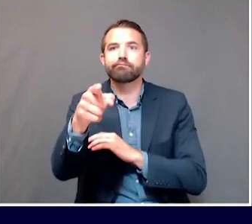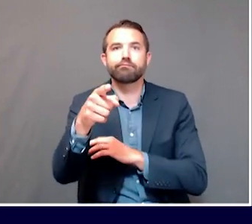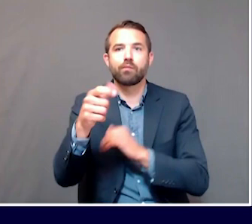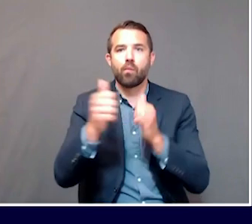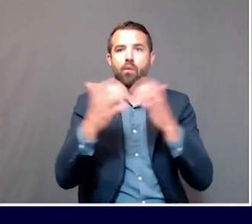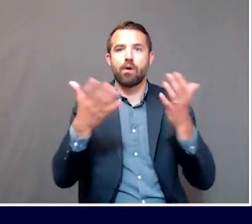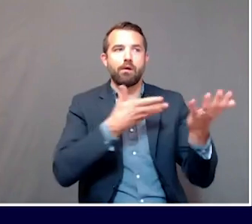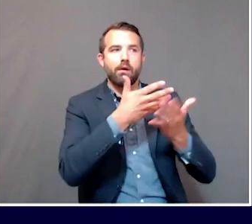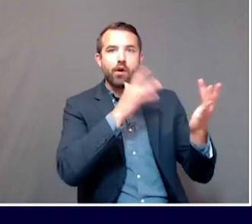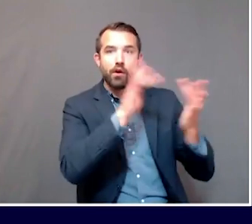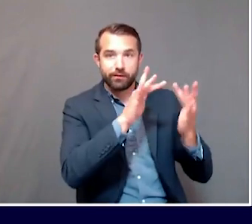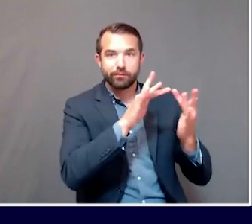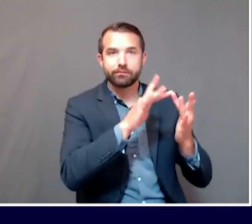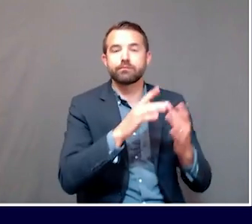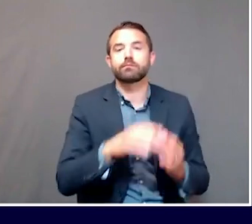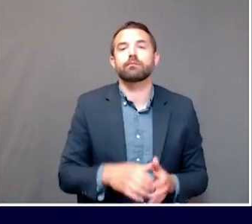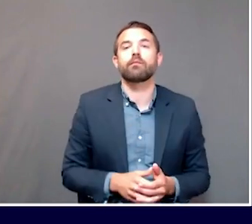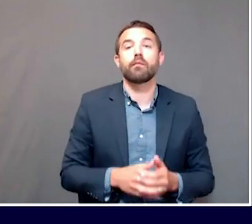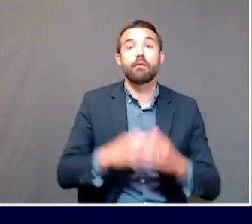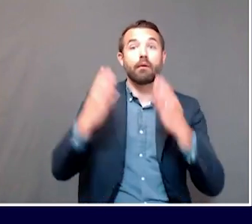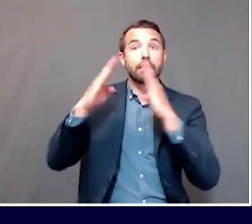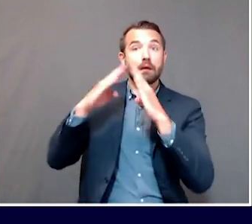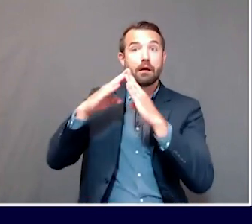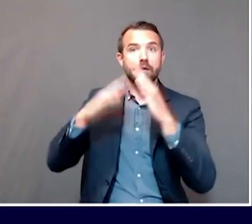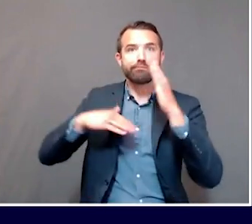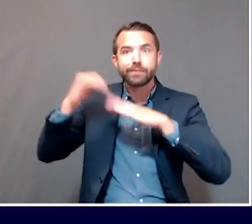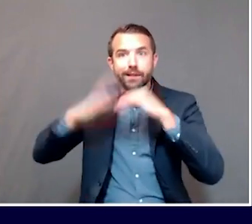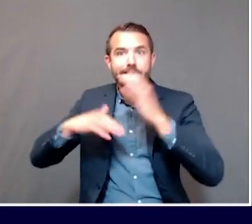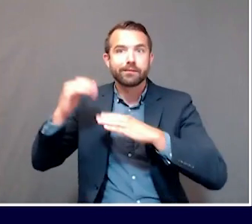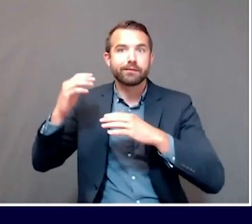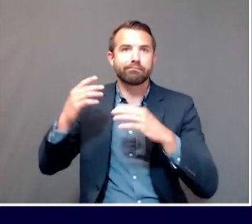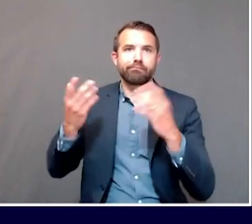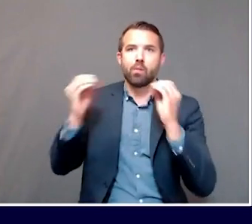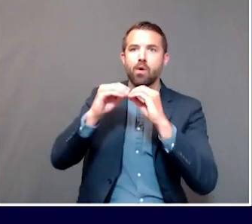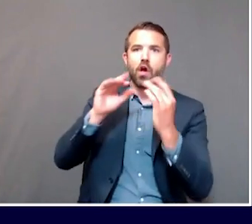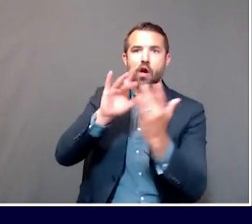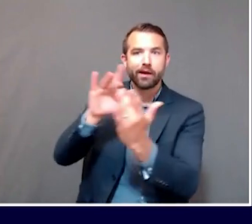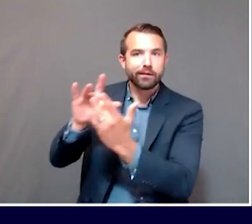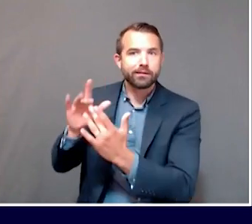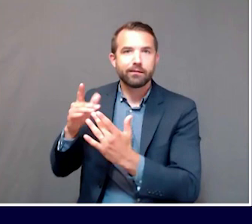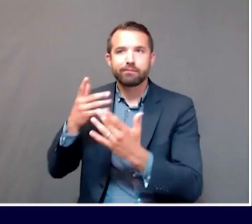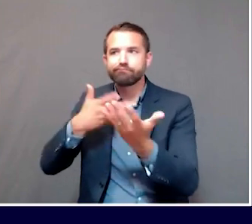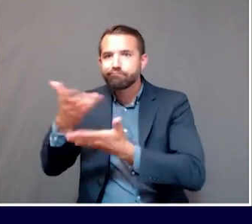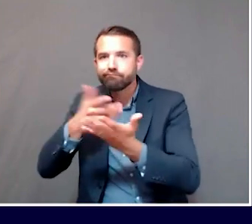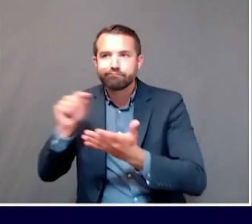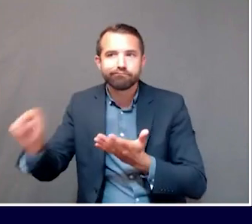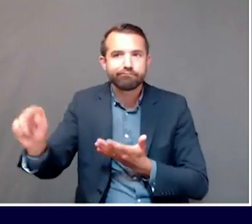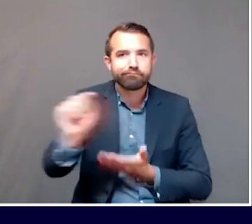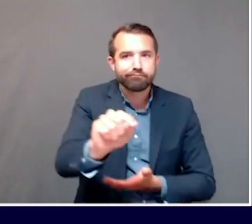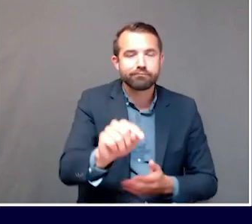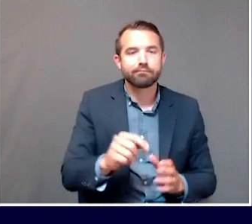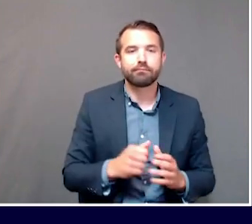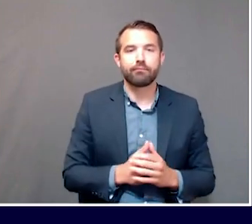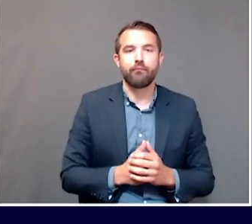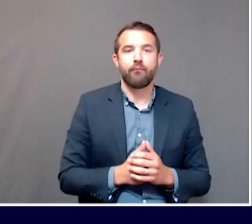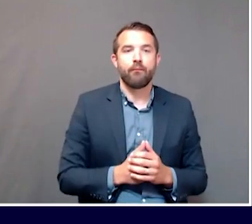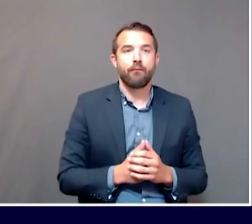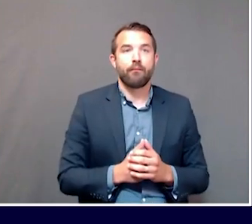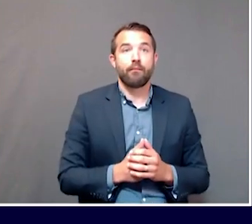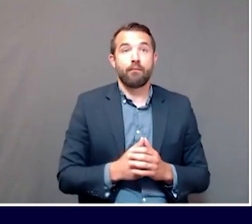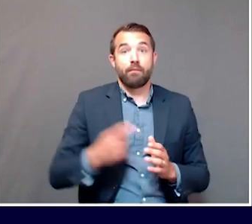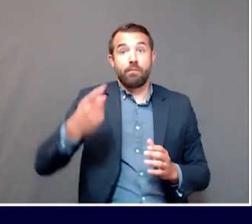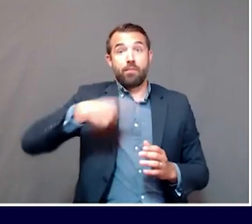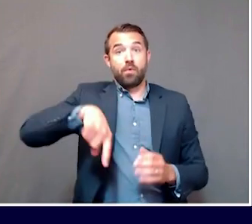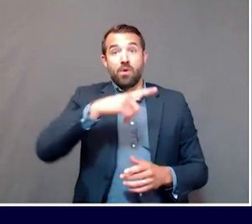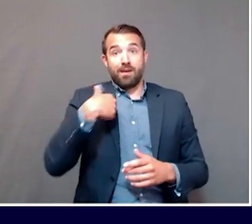and sanitation supplies and hiring a seasonal code enforcement staff person to assist with inspections, to respond